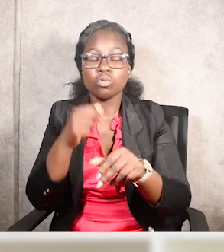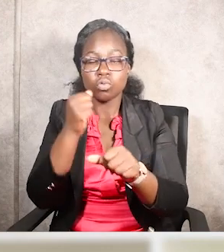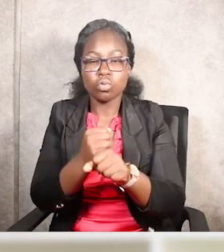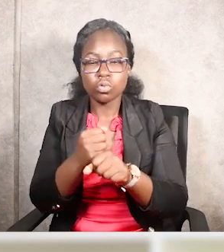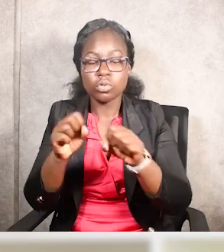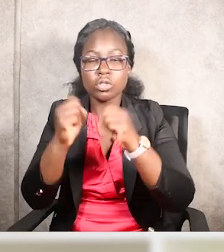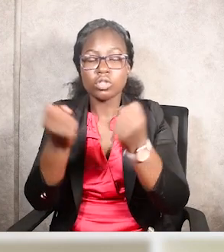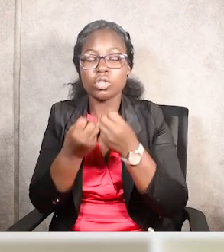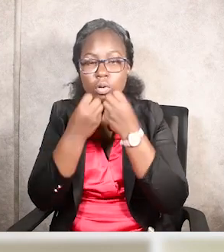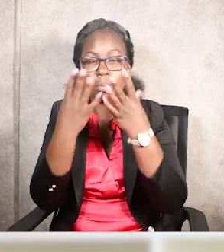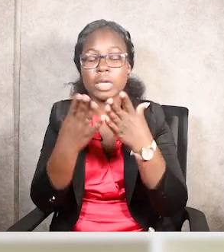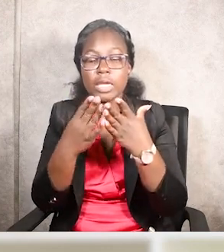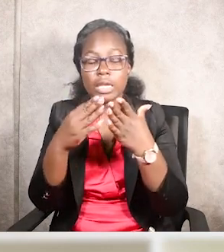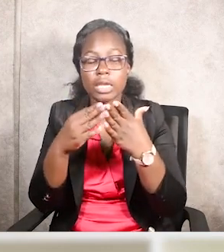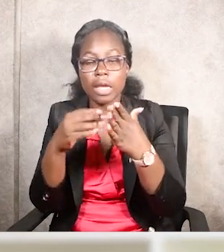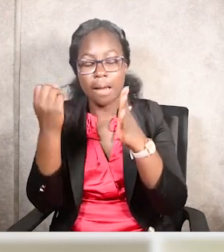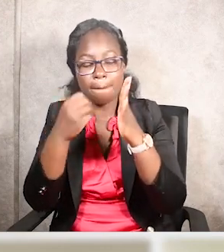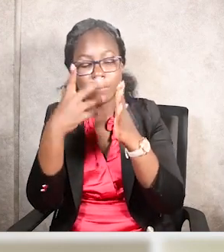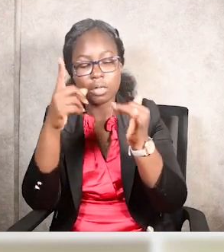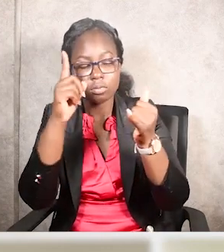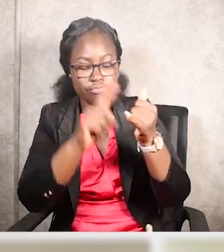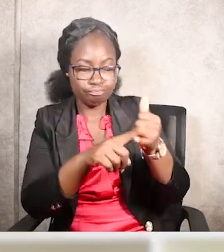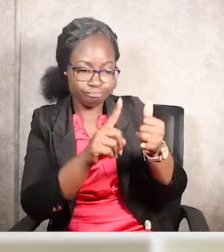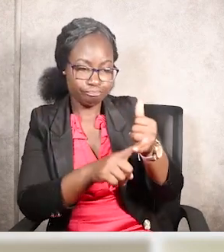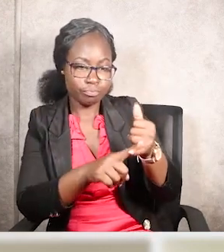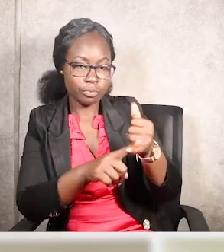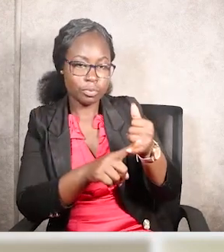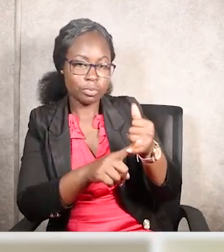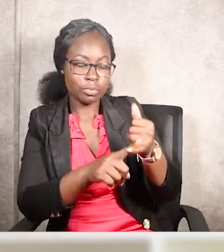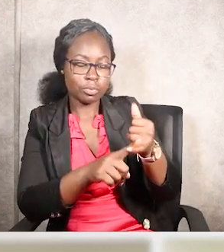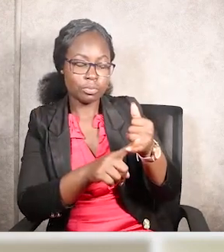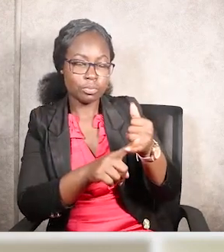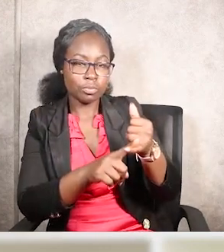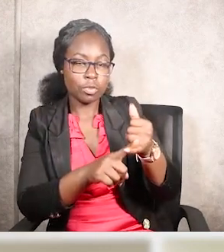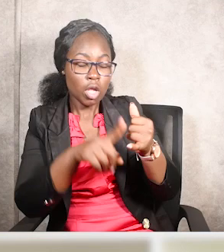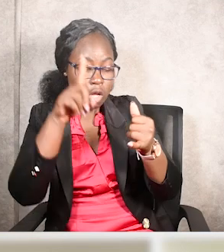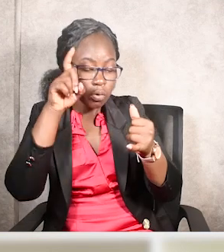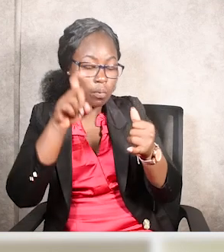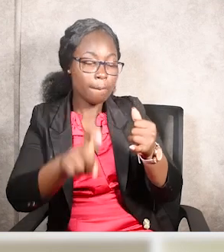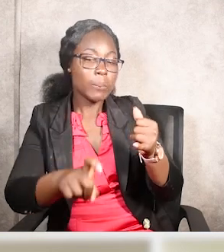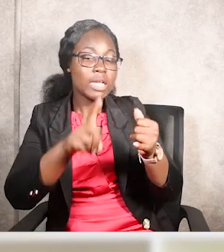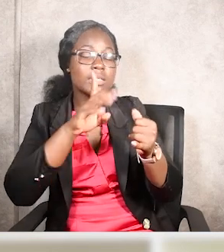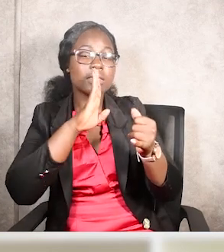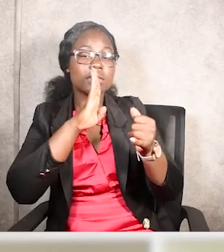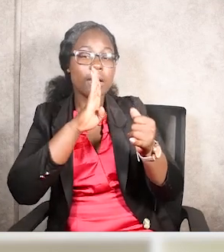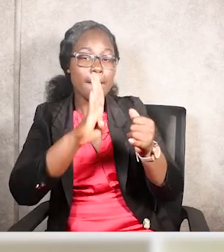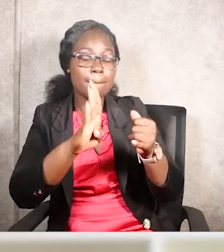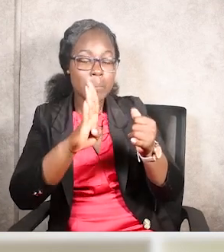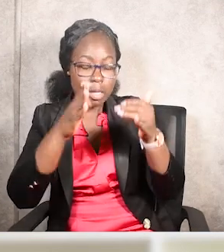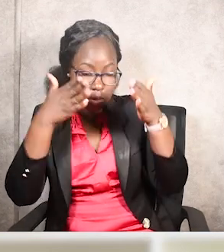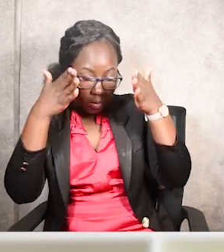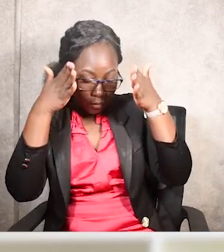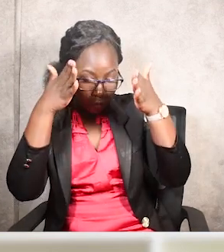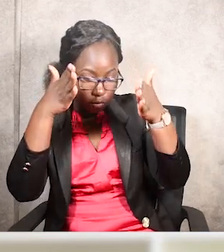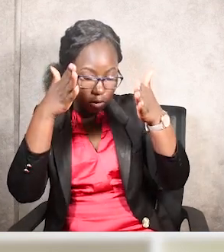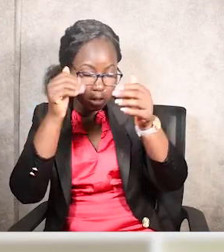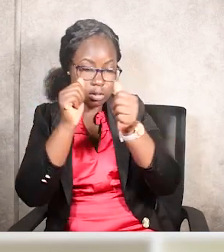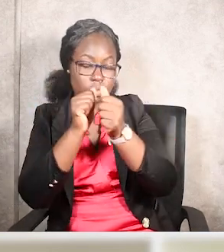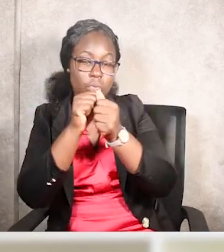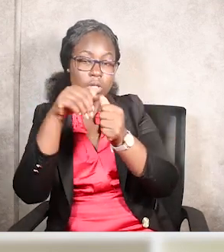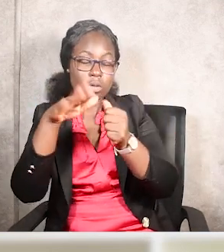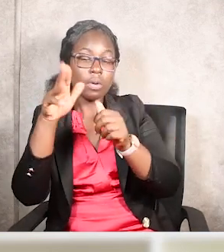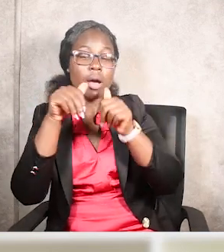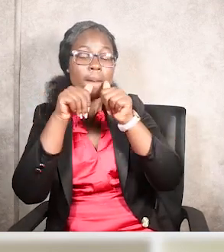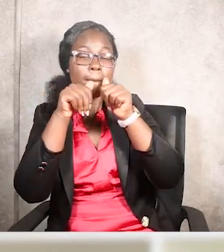doing social media marketing? Number one is to be consistent. You have to be consistent with